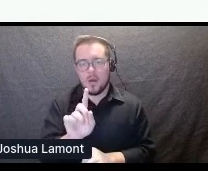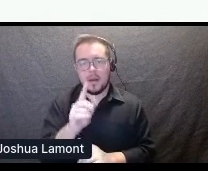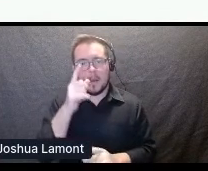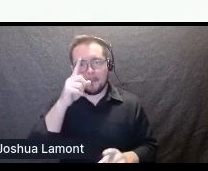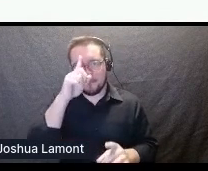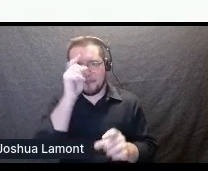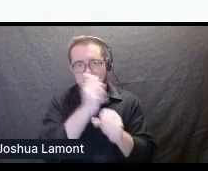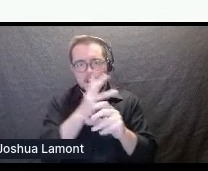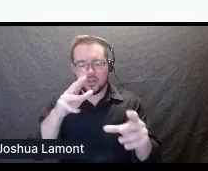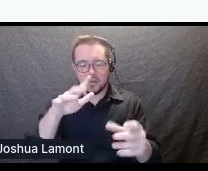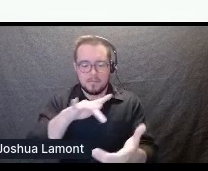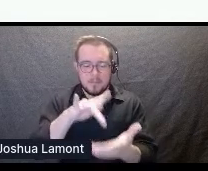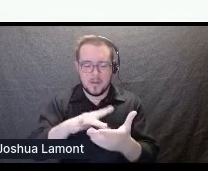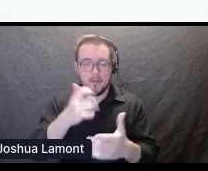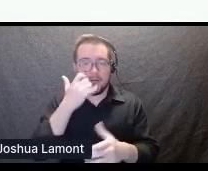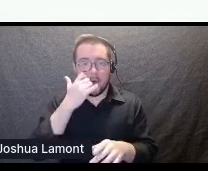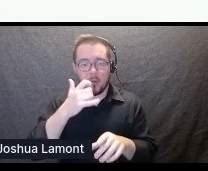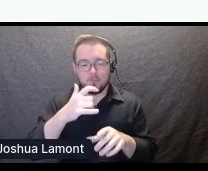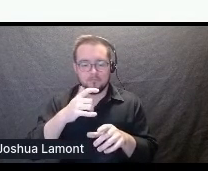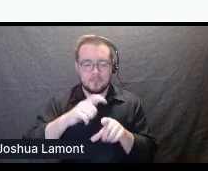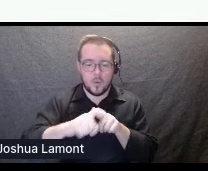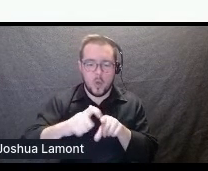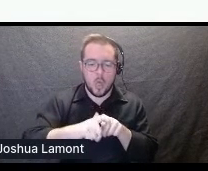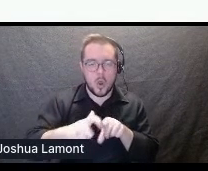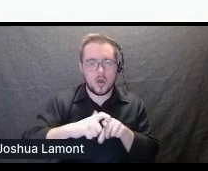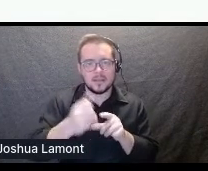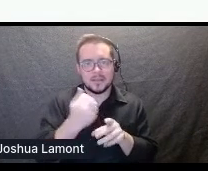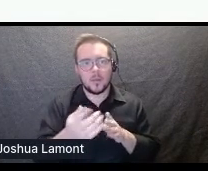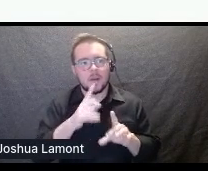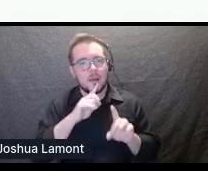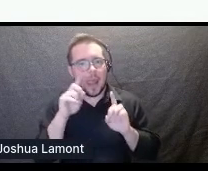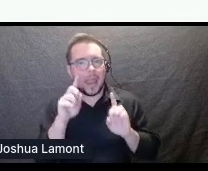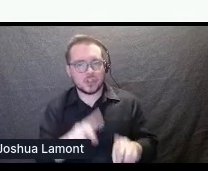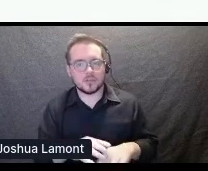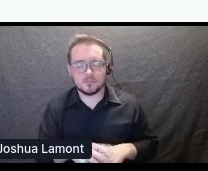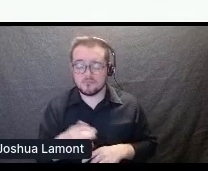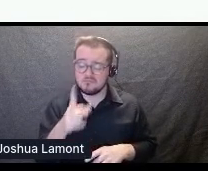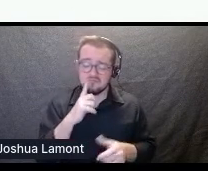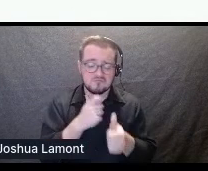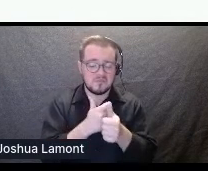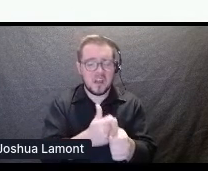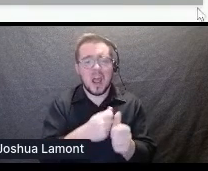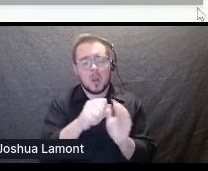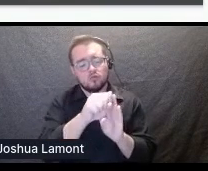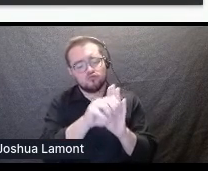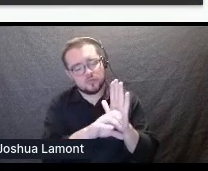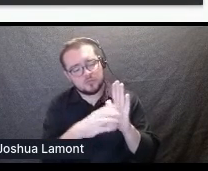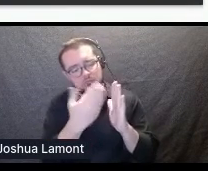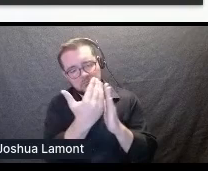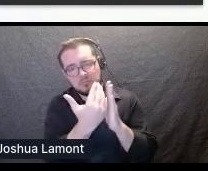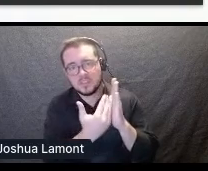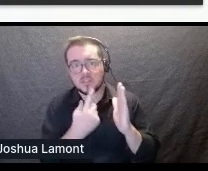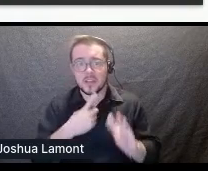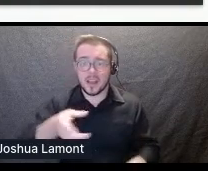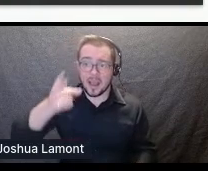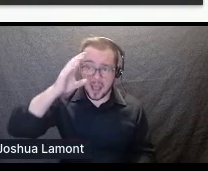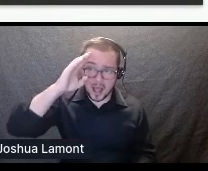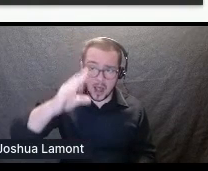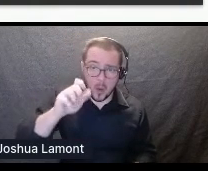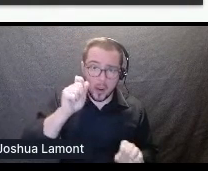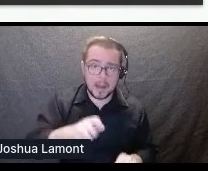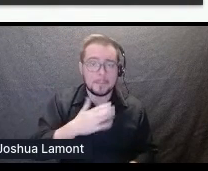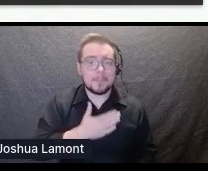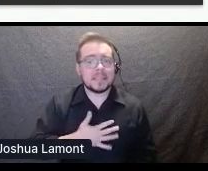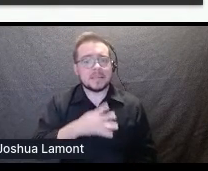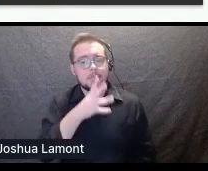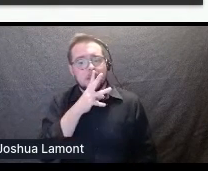of a phone bank and someone picks up the phone. And following the script and the name of the voter listed, you say, "Hello, can I please speak with